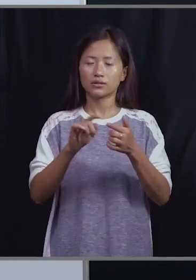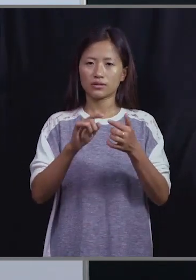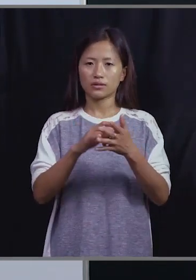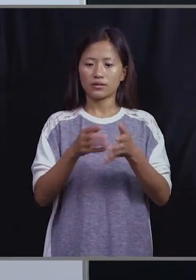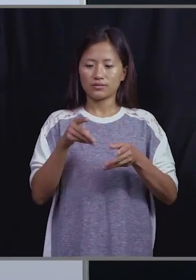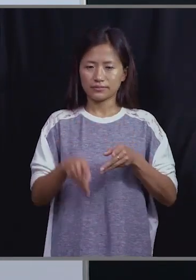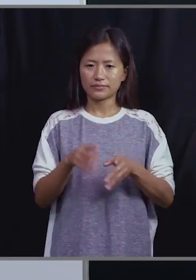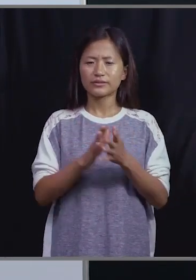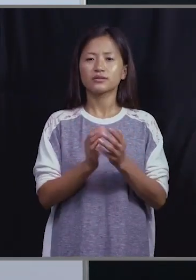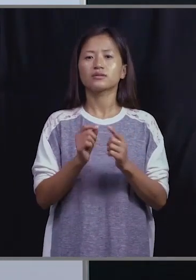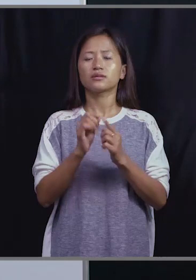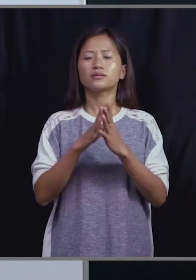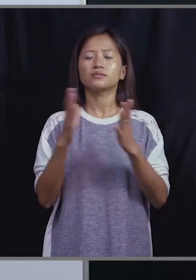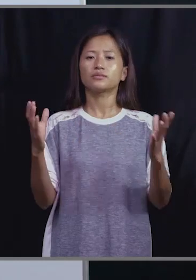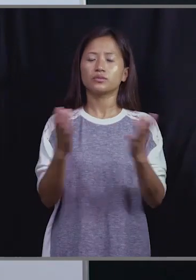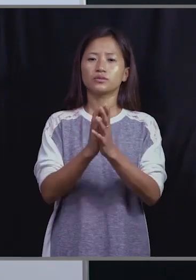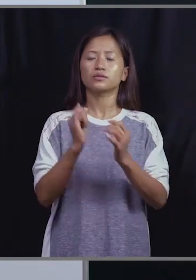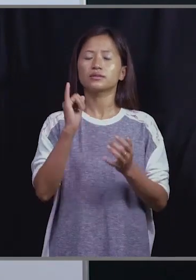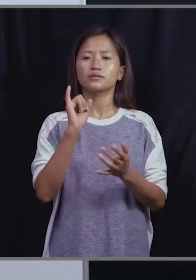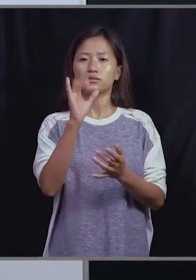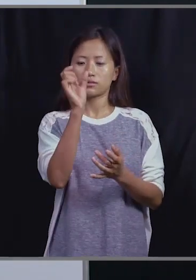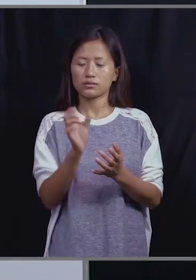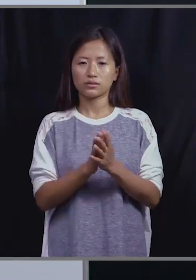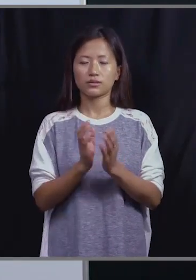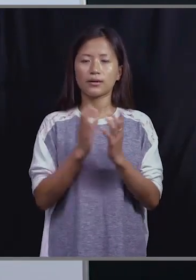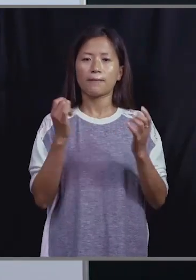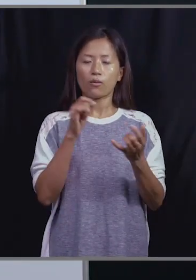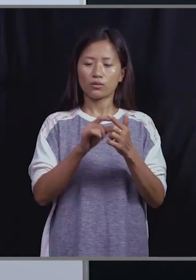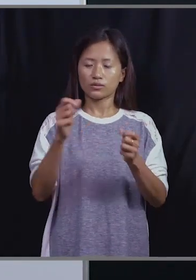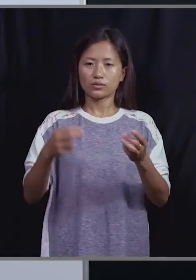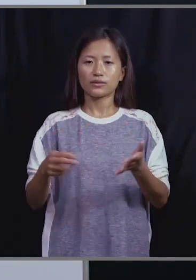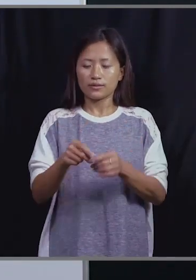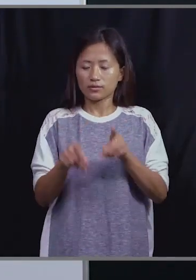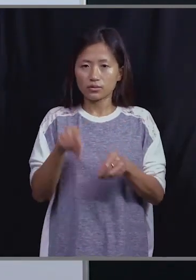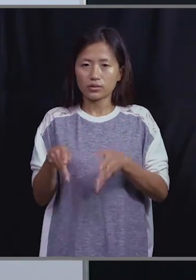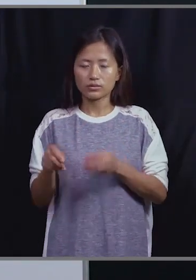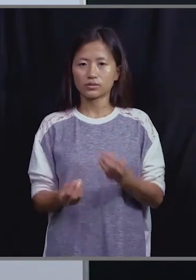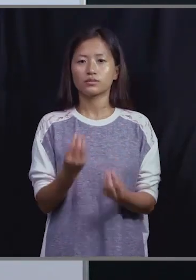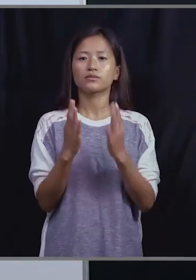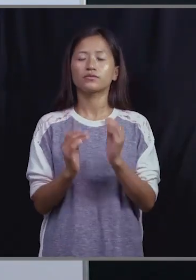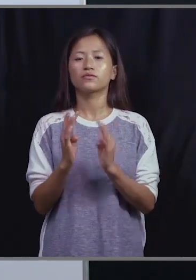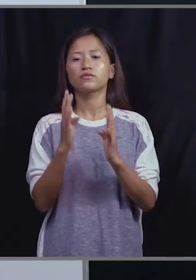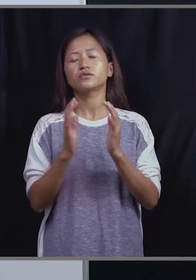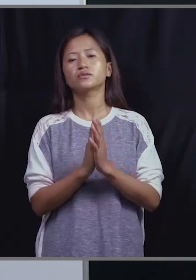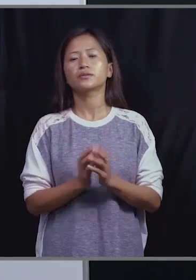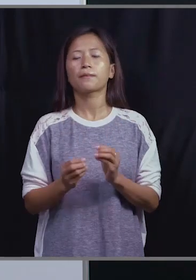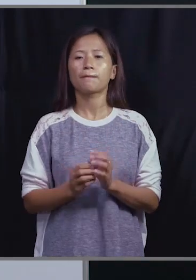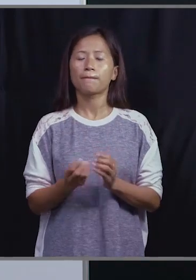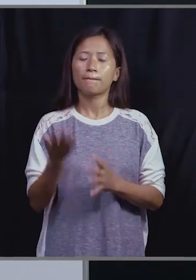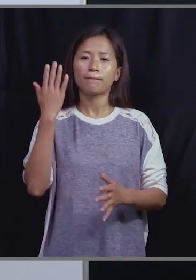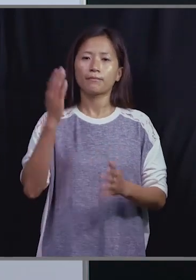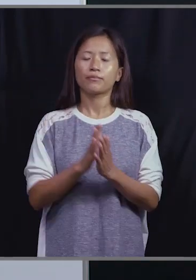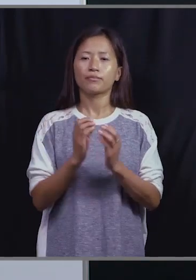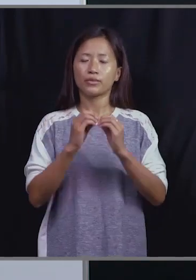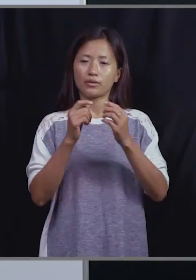industries to produce industrial purposes as well as for agriculture purposes. Now, the smaller industries, they face